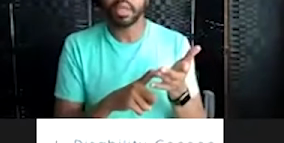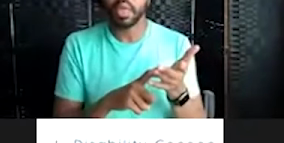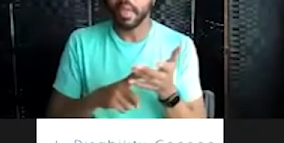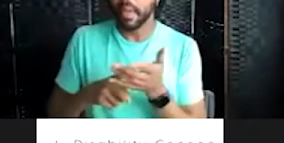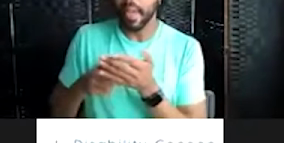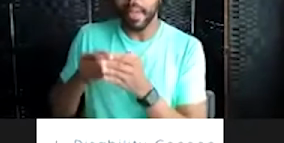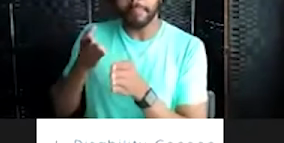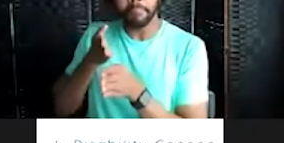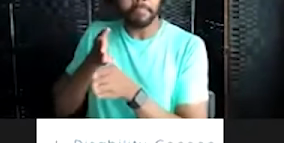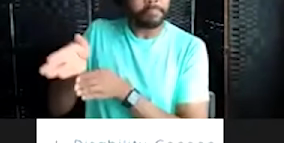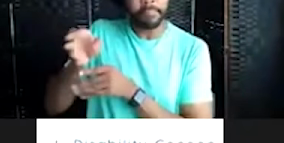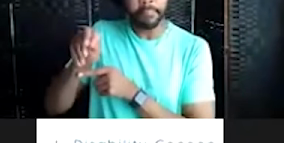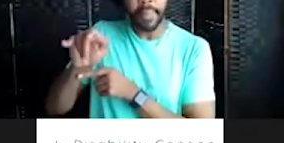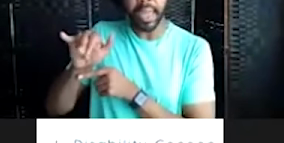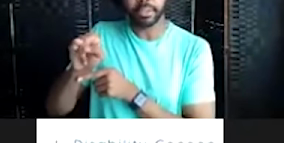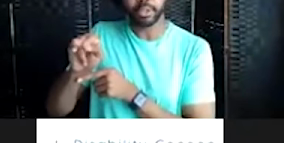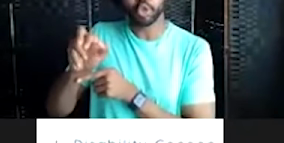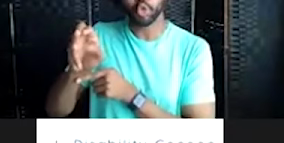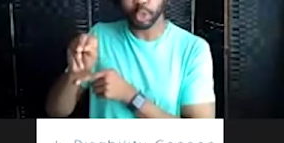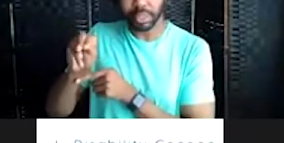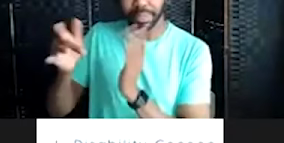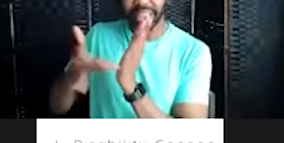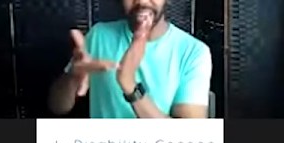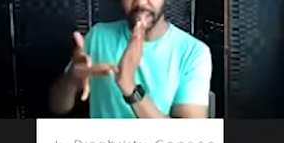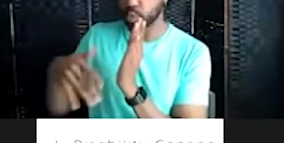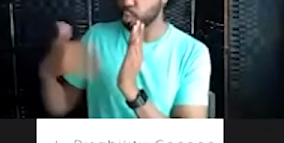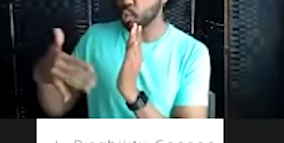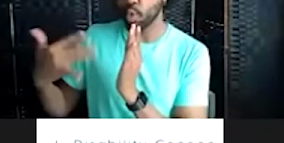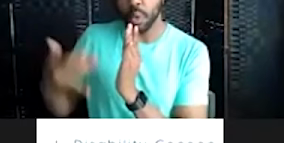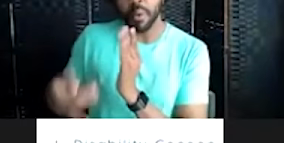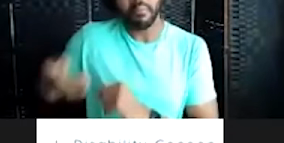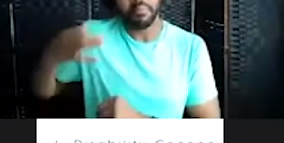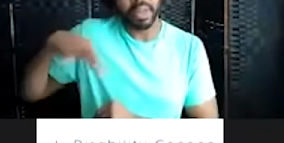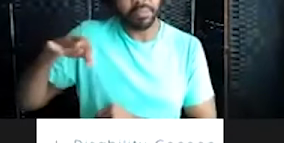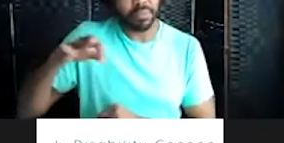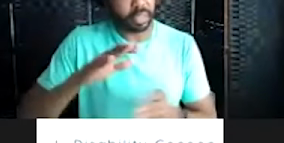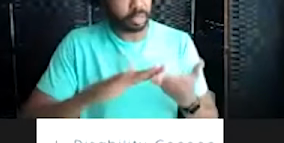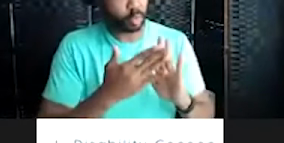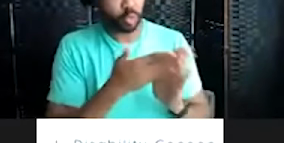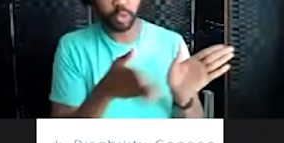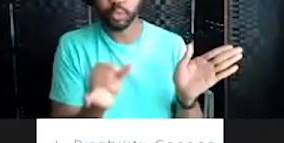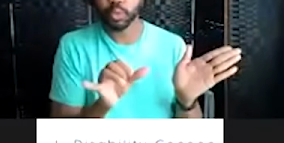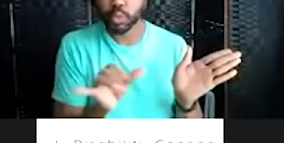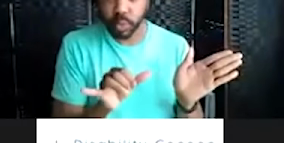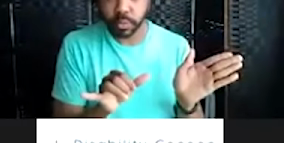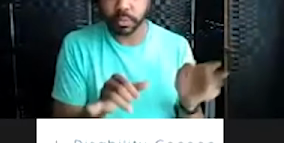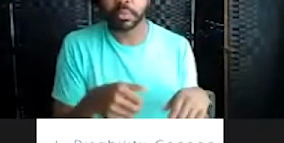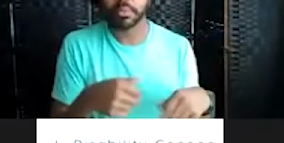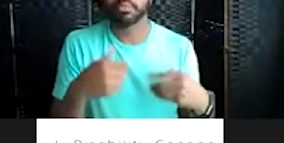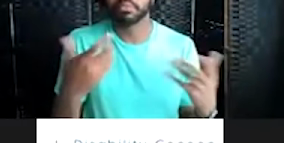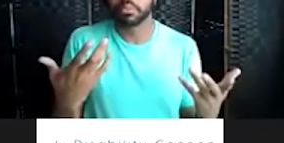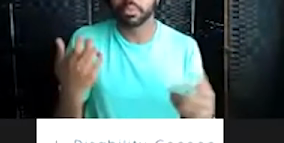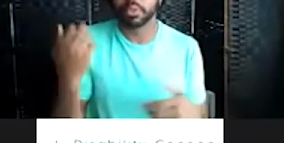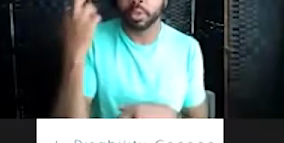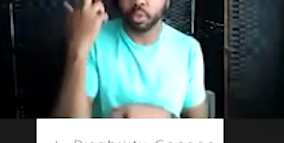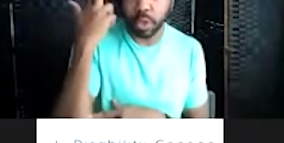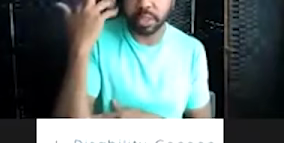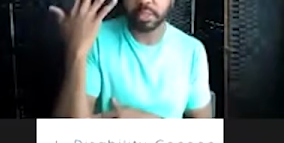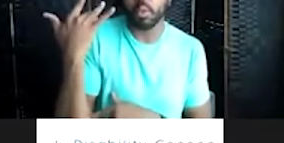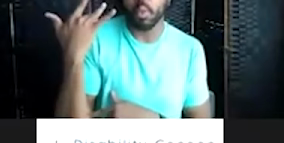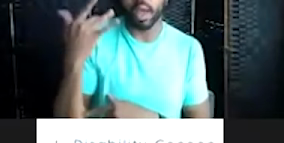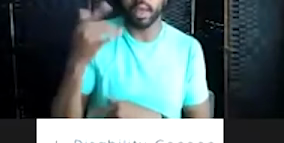been incredibly beneficial for people with disabilities. And so there's a number of reasons we kind of have